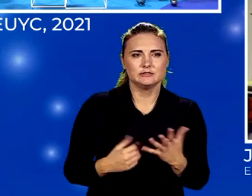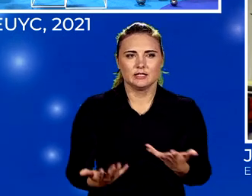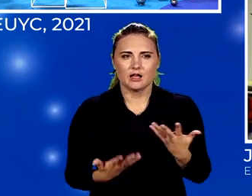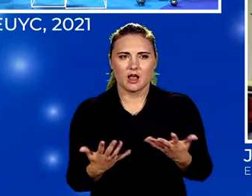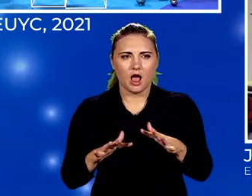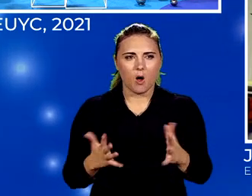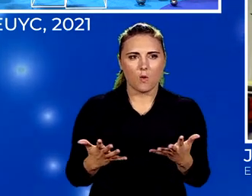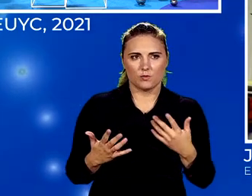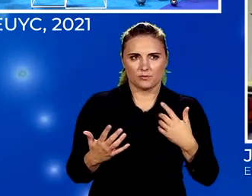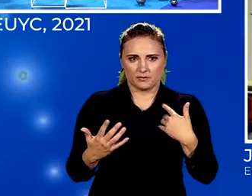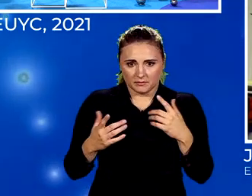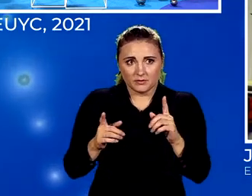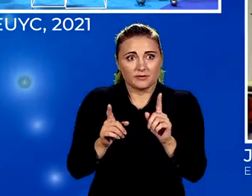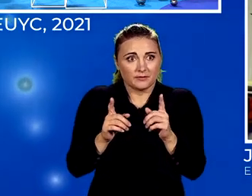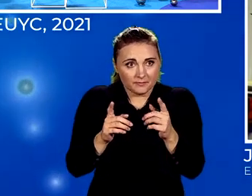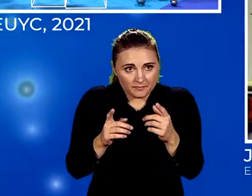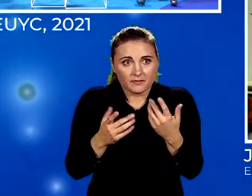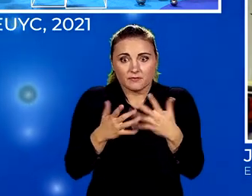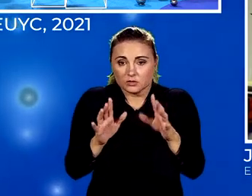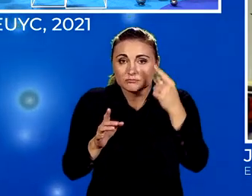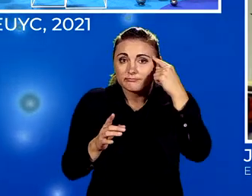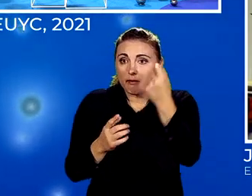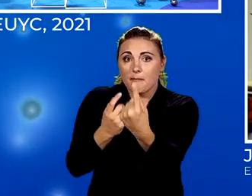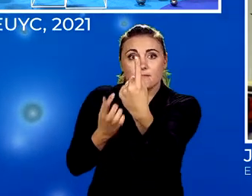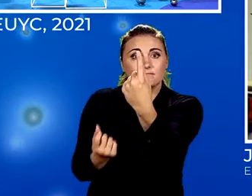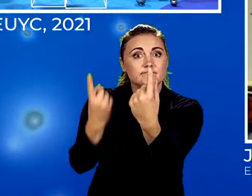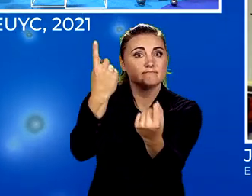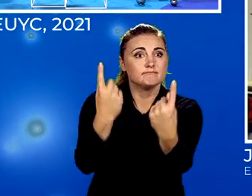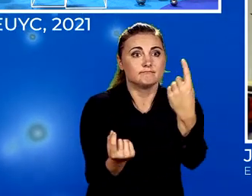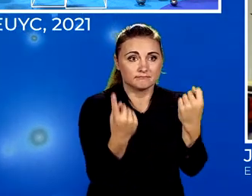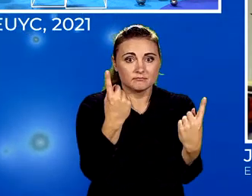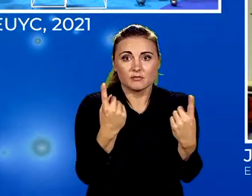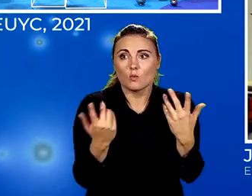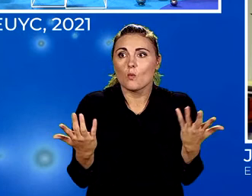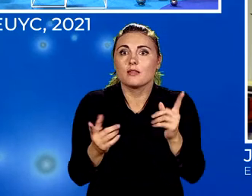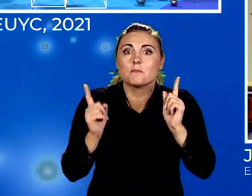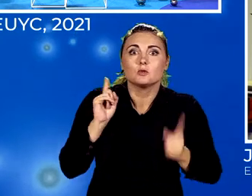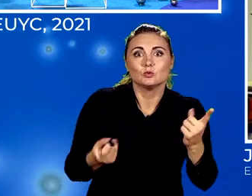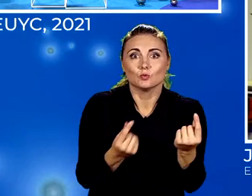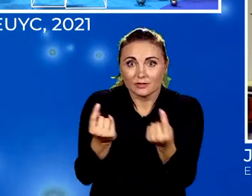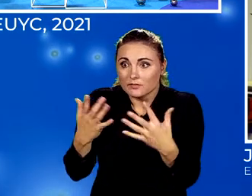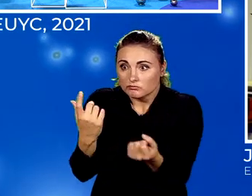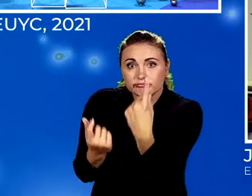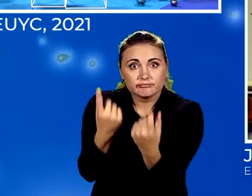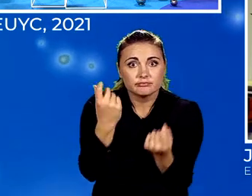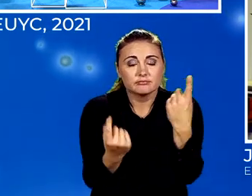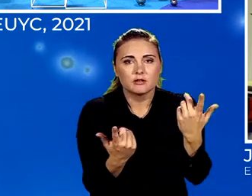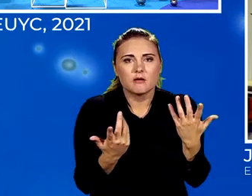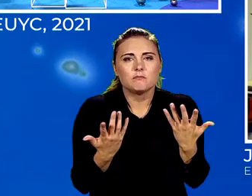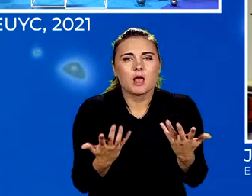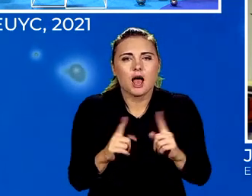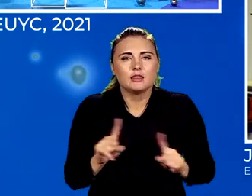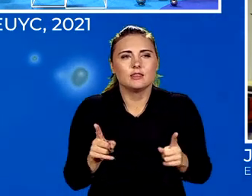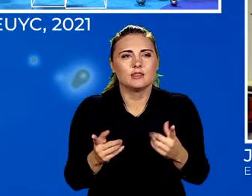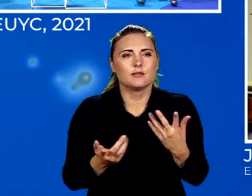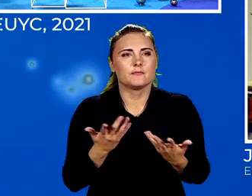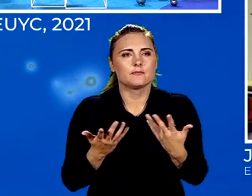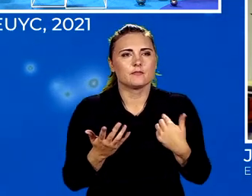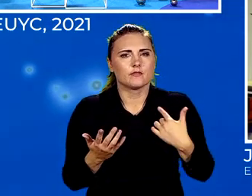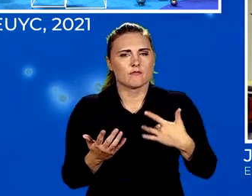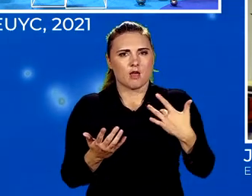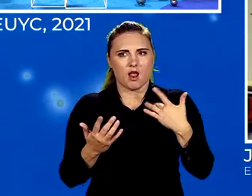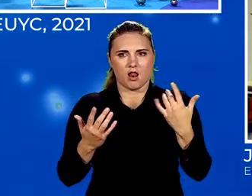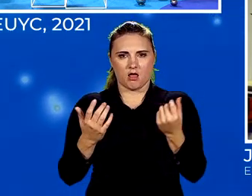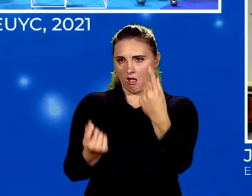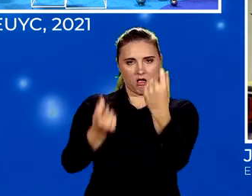pinpoints which COVID gave us, we're again losing the sense of how to